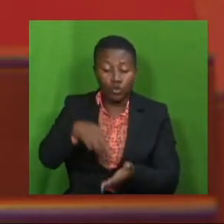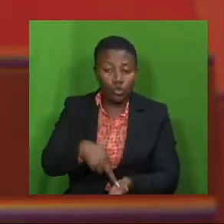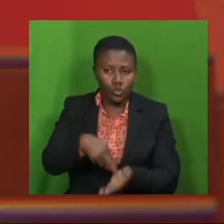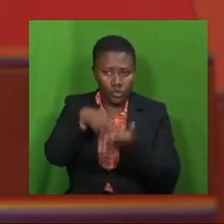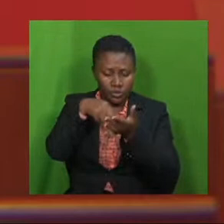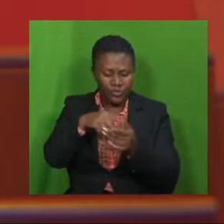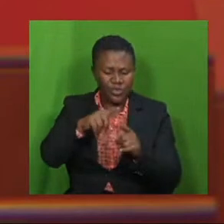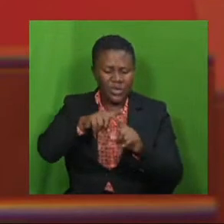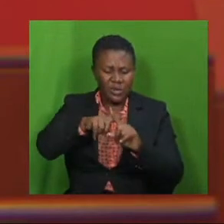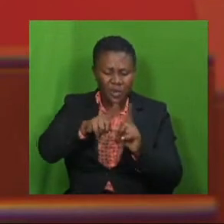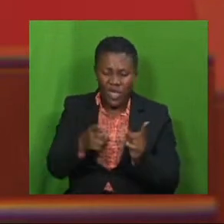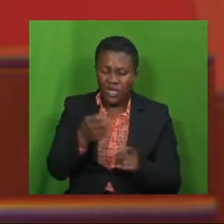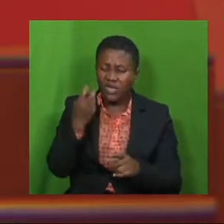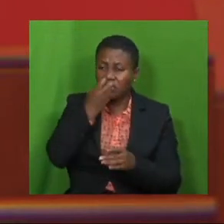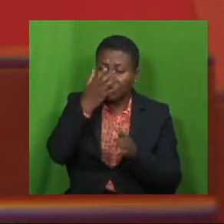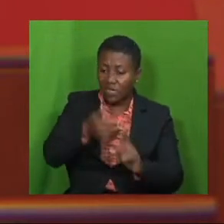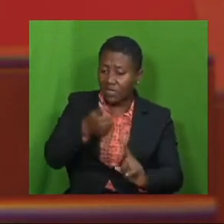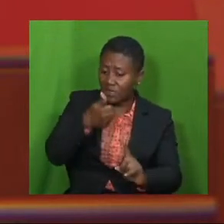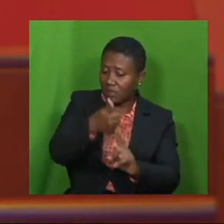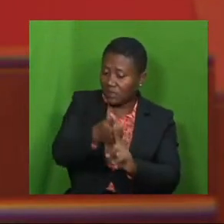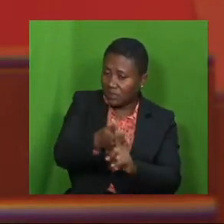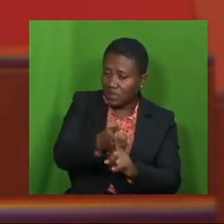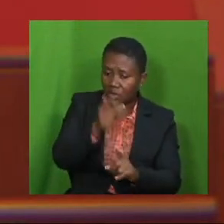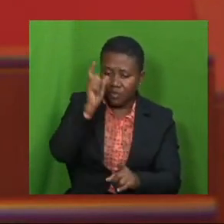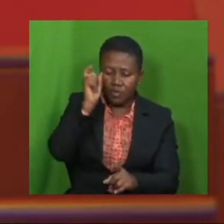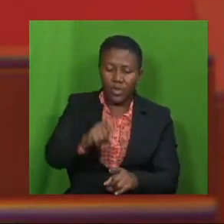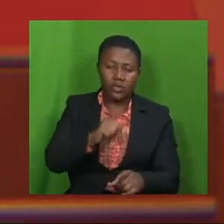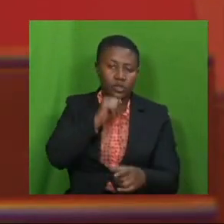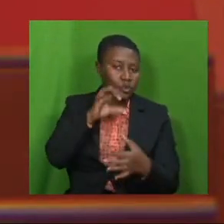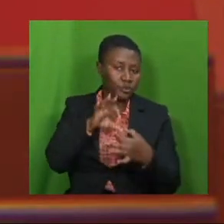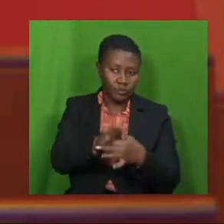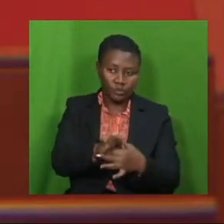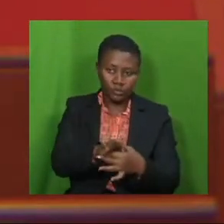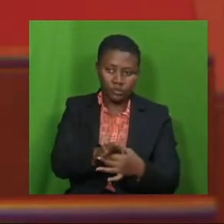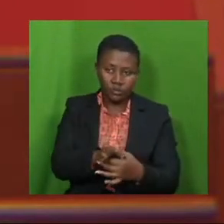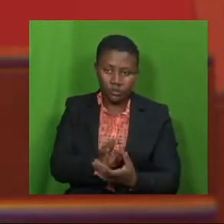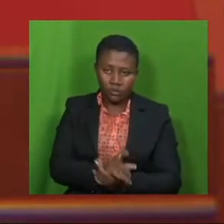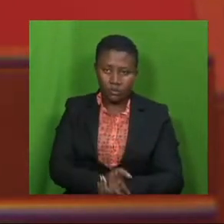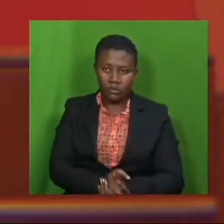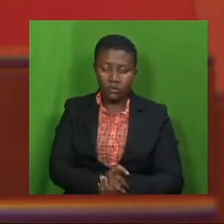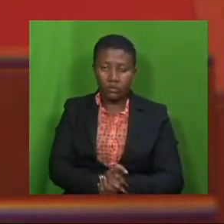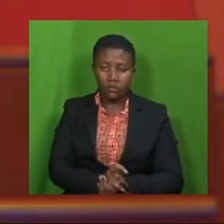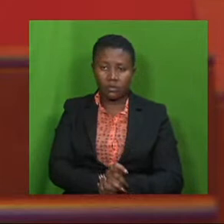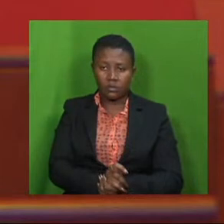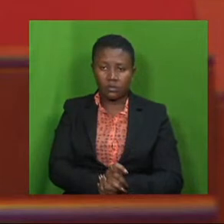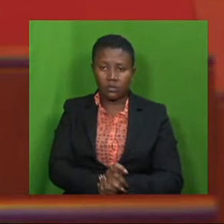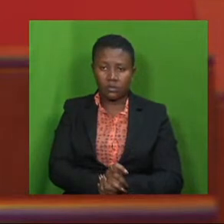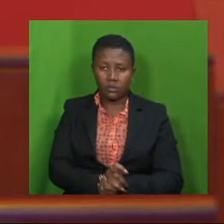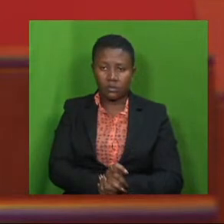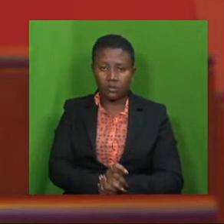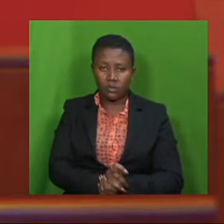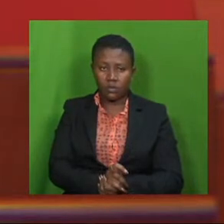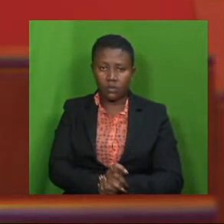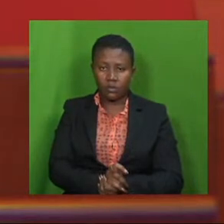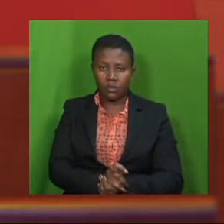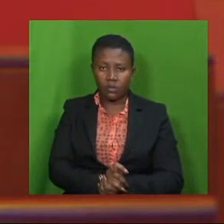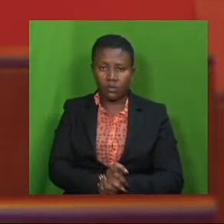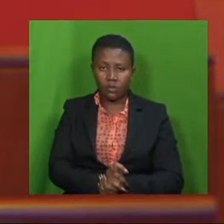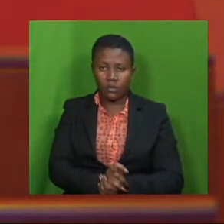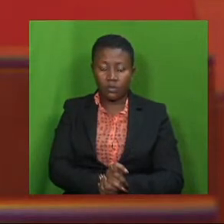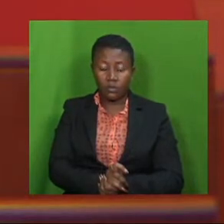not vacate his duty. He will be properly seized with the matter, and the